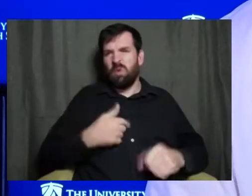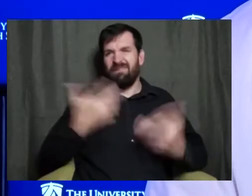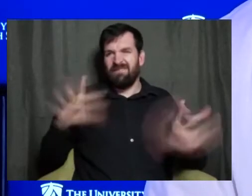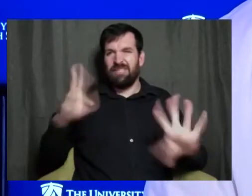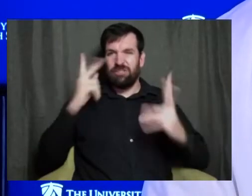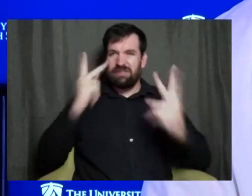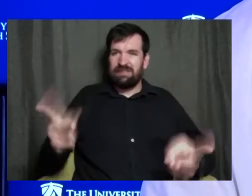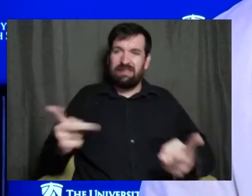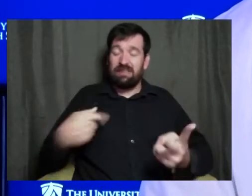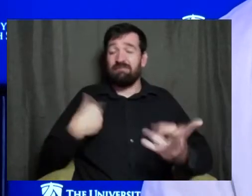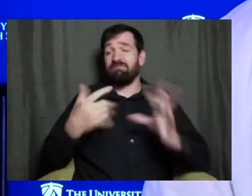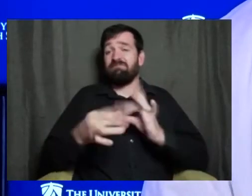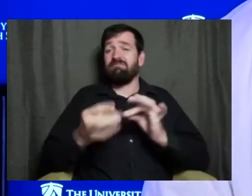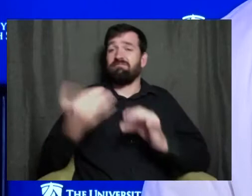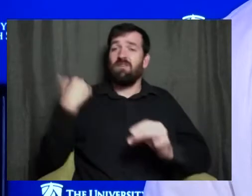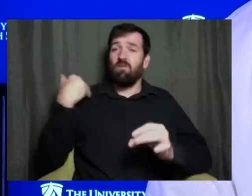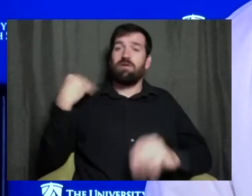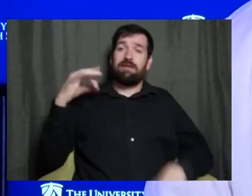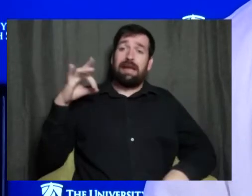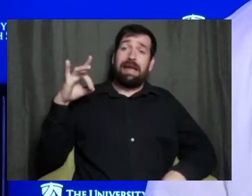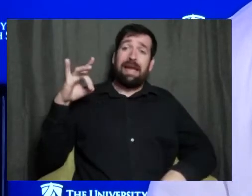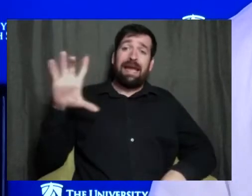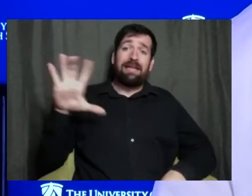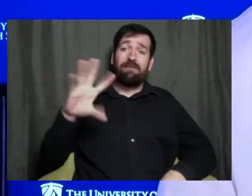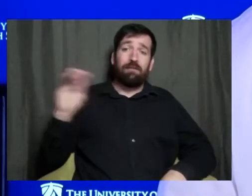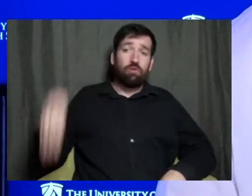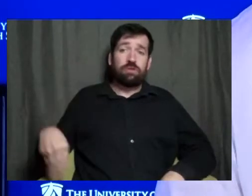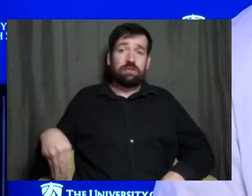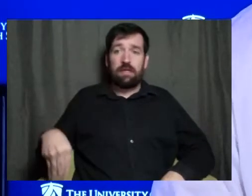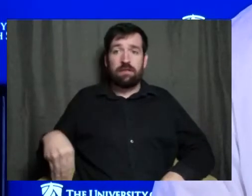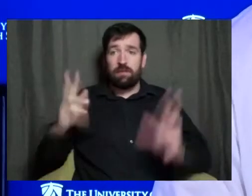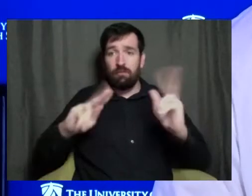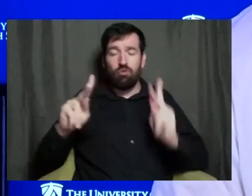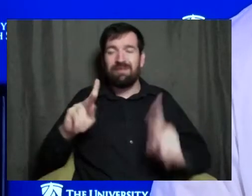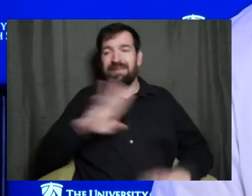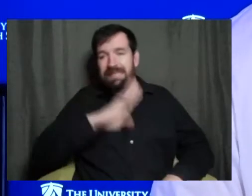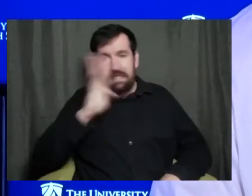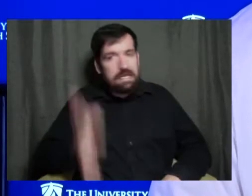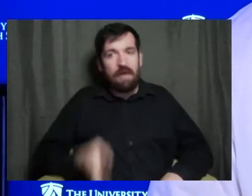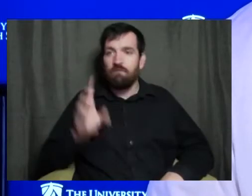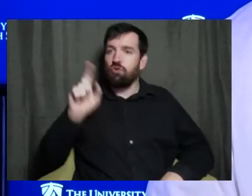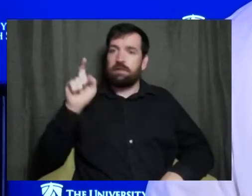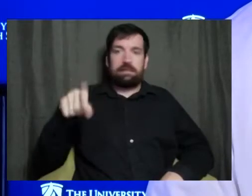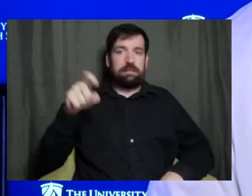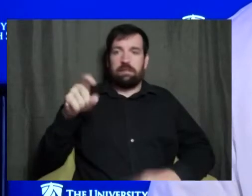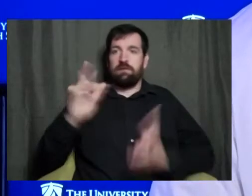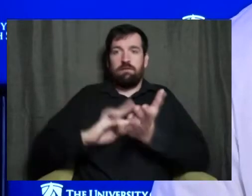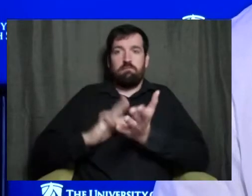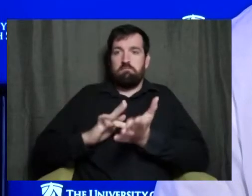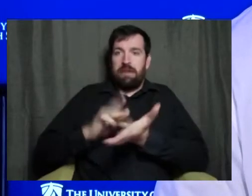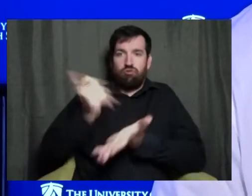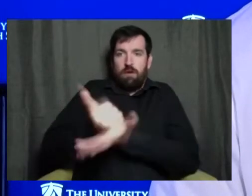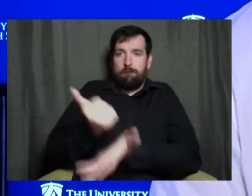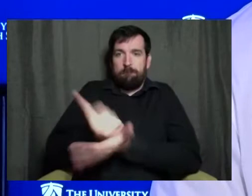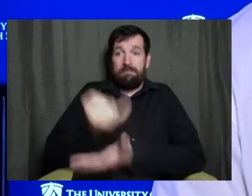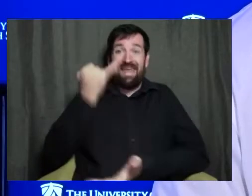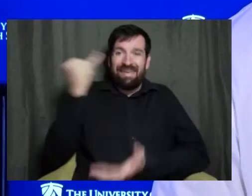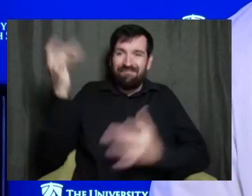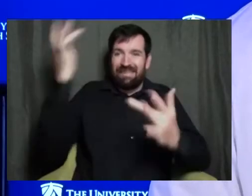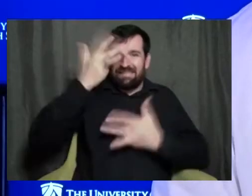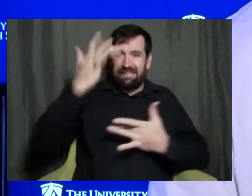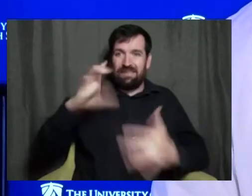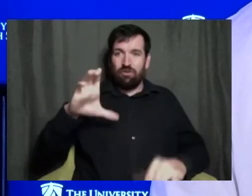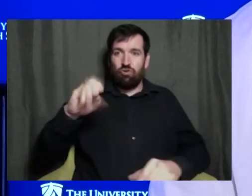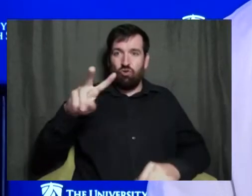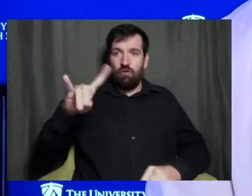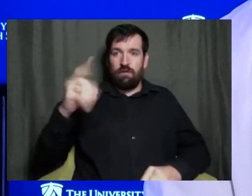it. 85% of people will not have to seek any medical attention at all if they get COVID-19. However, the problem